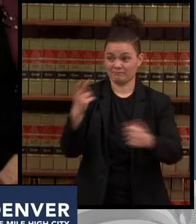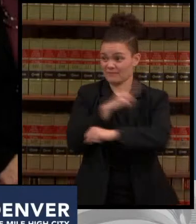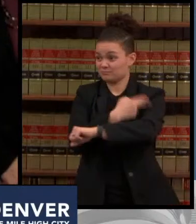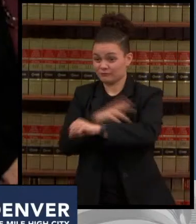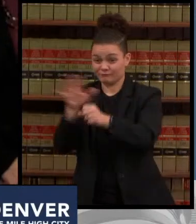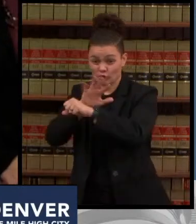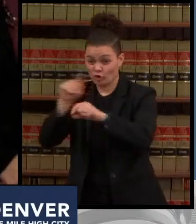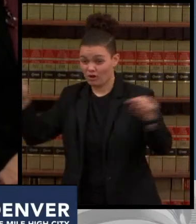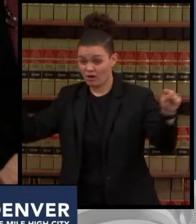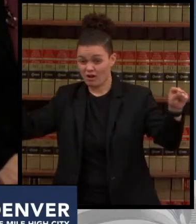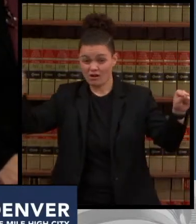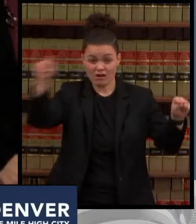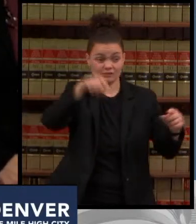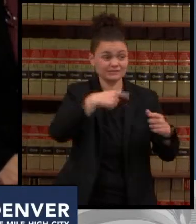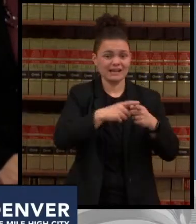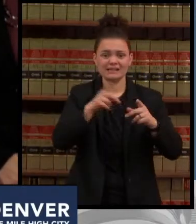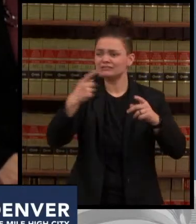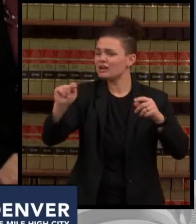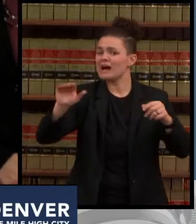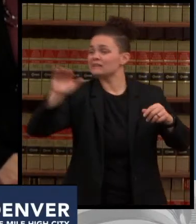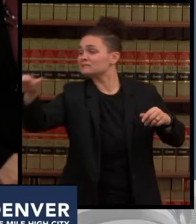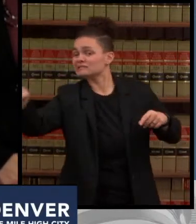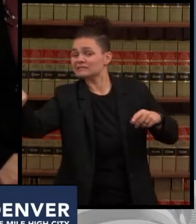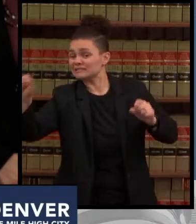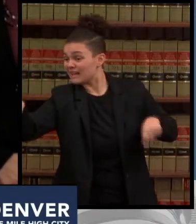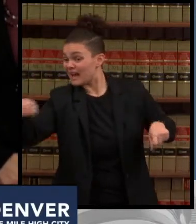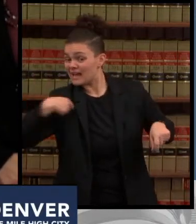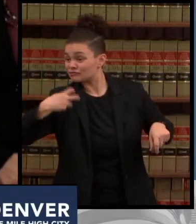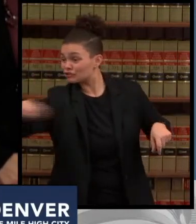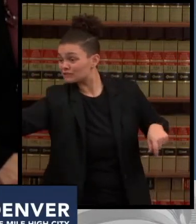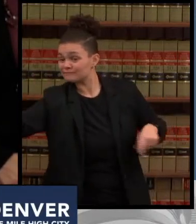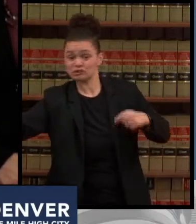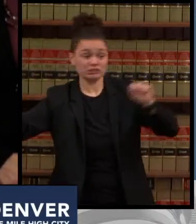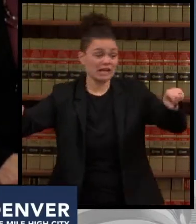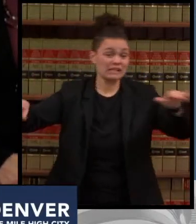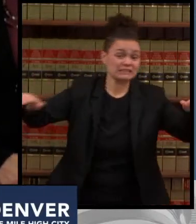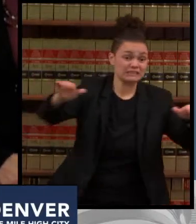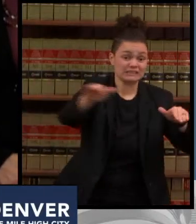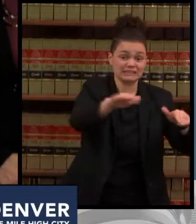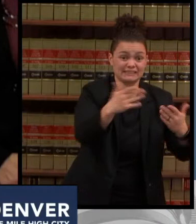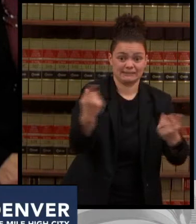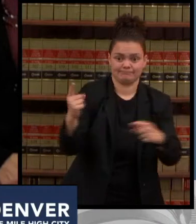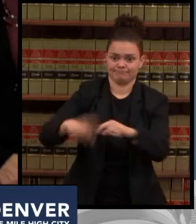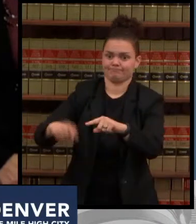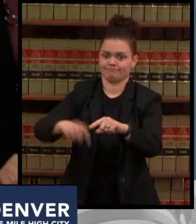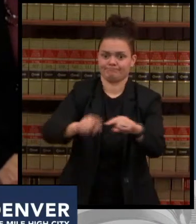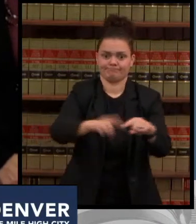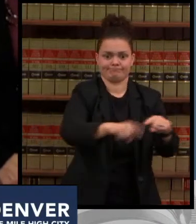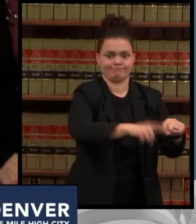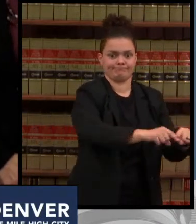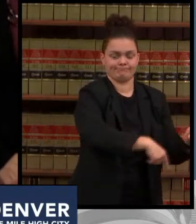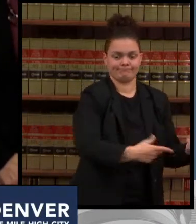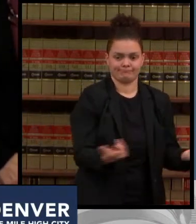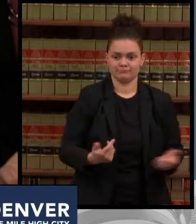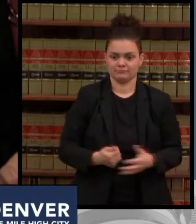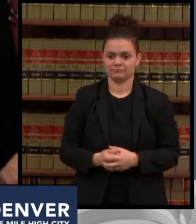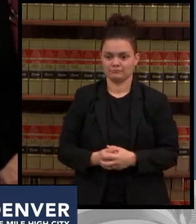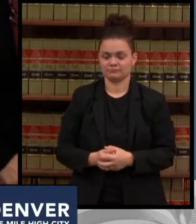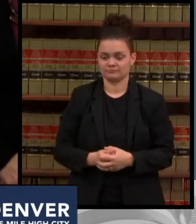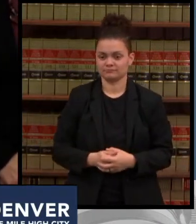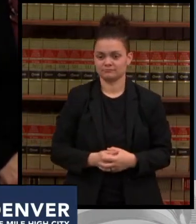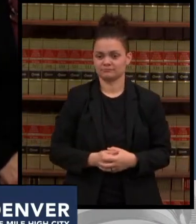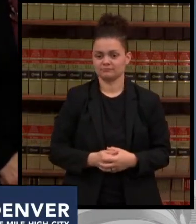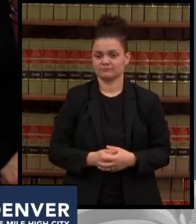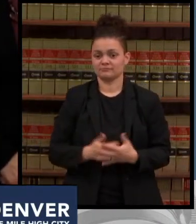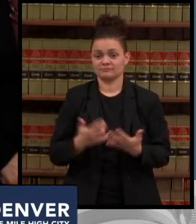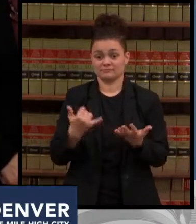turning to others and asking them to take admissions. And it's become a case where patients are sometimes hospitalized hundreds of miles